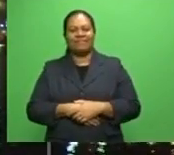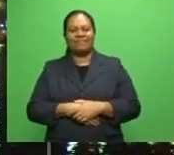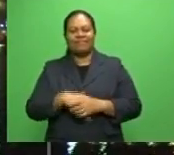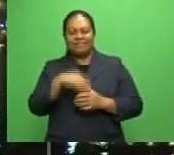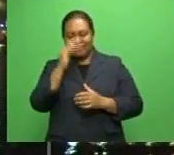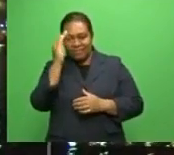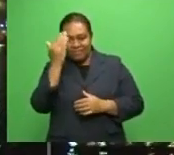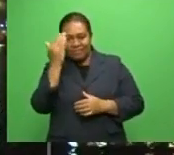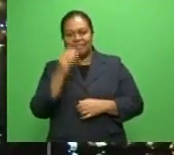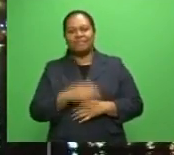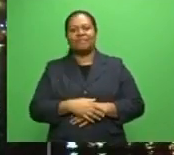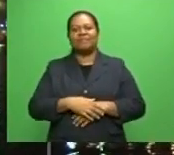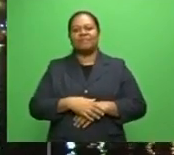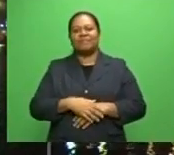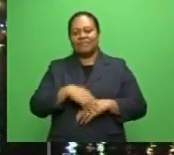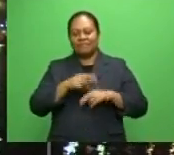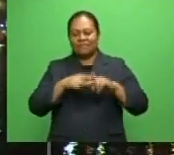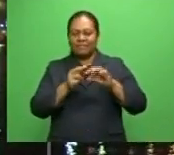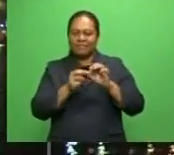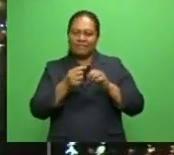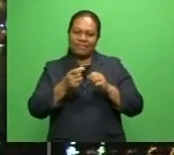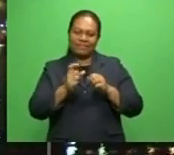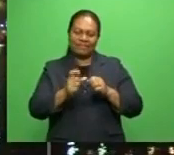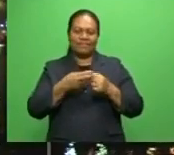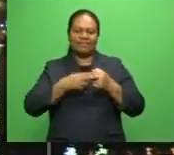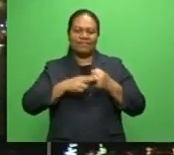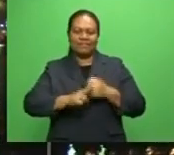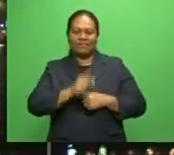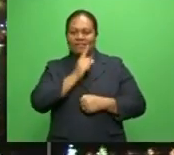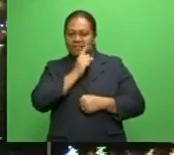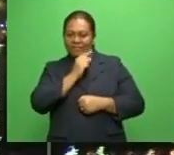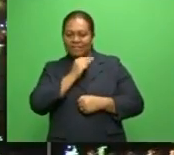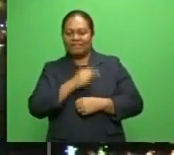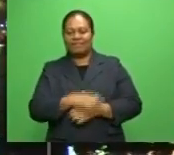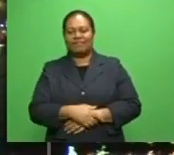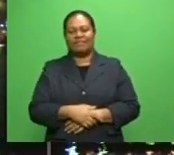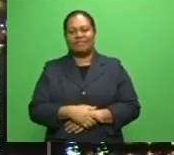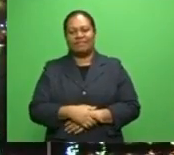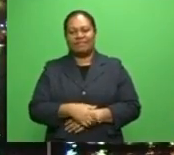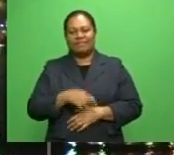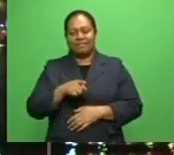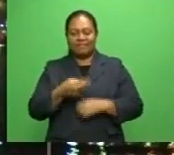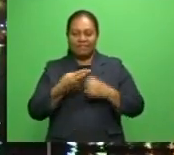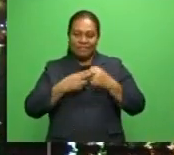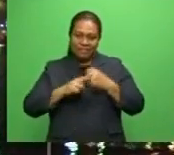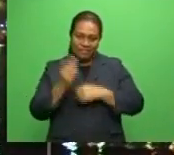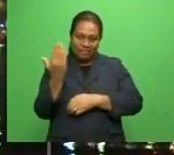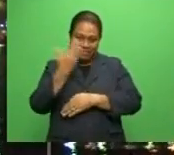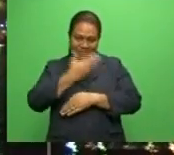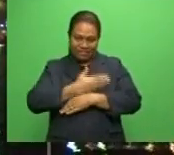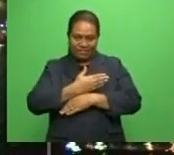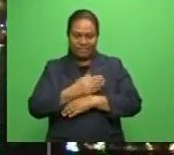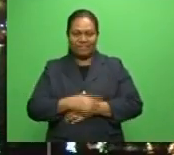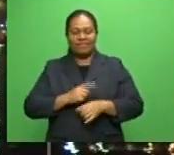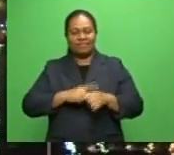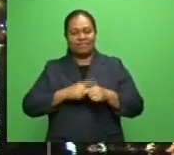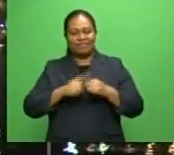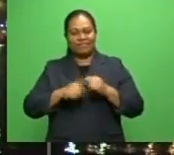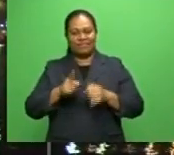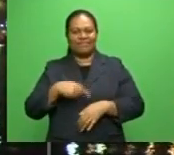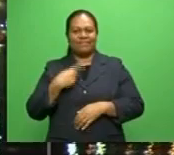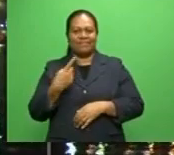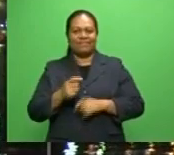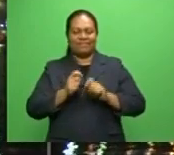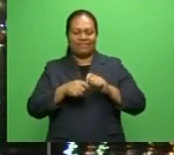in via Facebook page, fbcnews, and our Twitter page at fbc underscore news. That's your news for tonight. Until tomorrow,